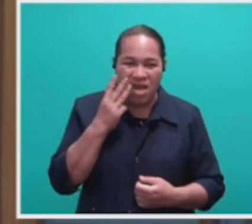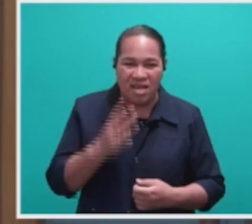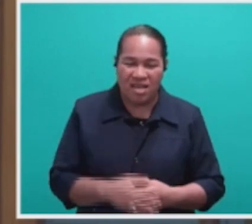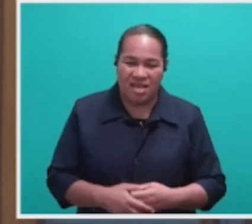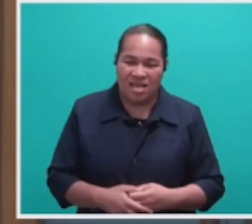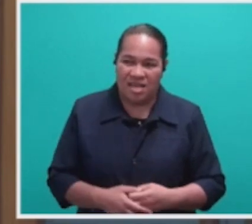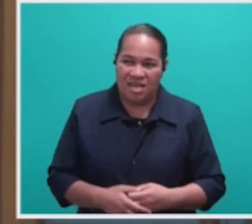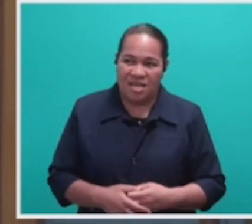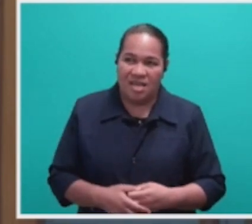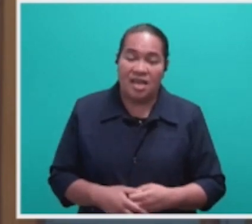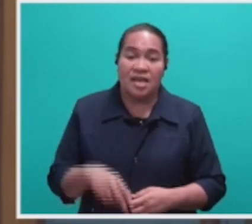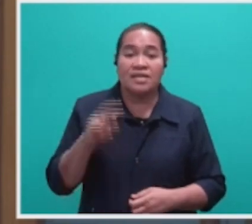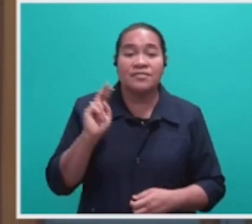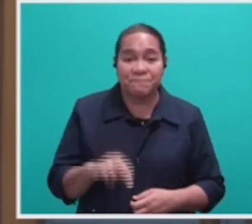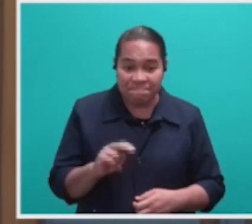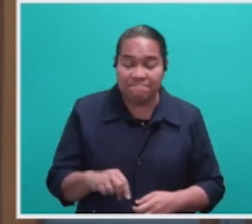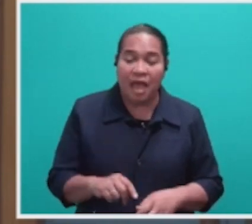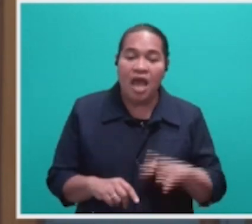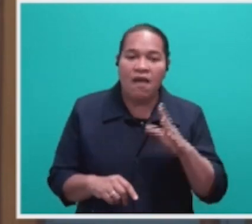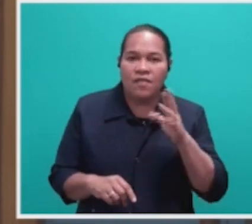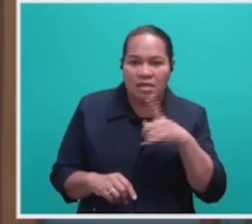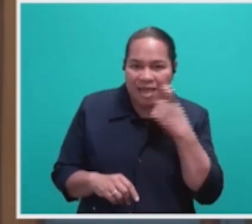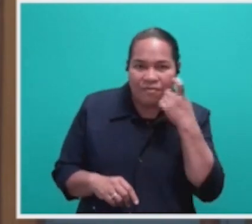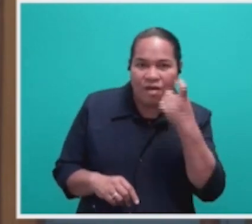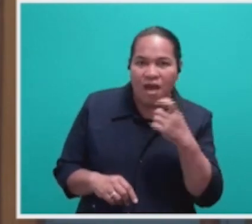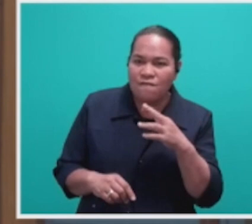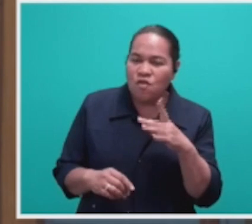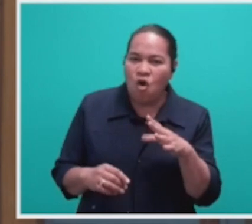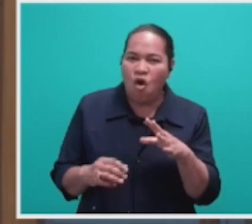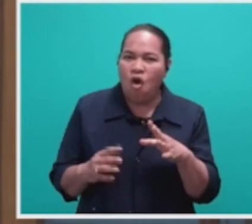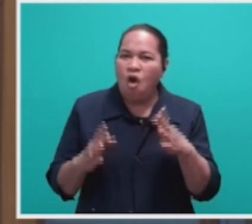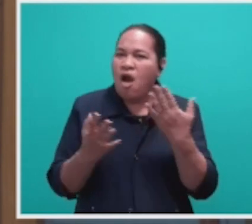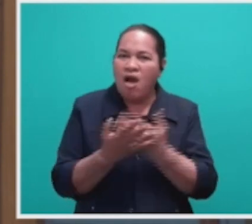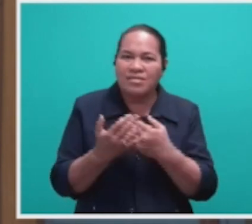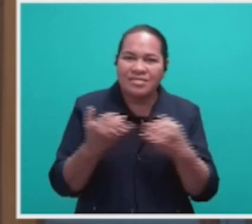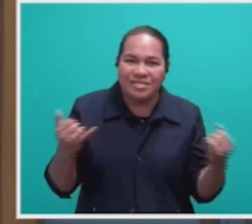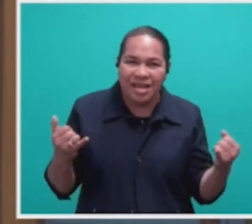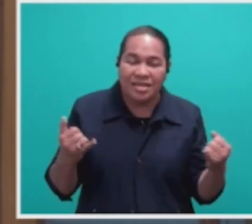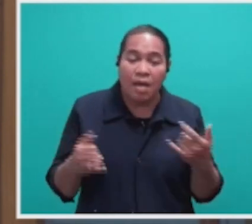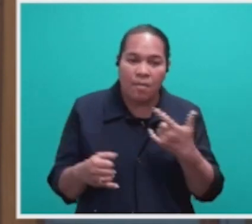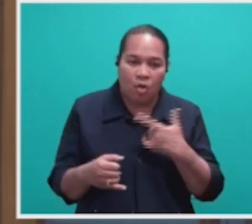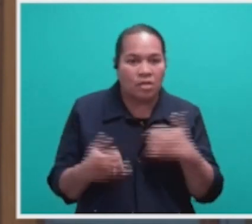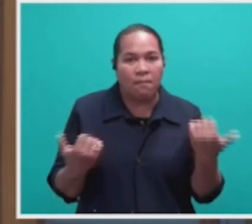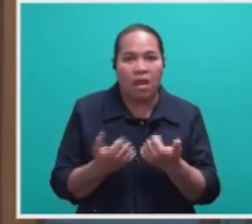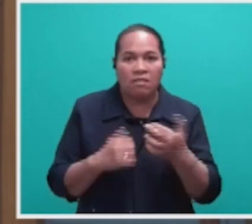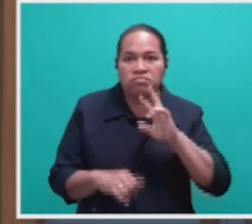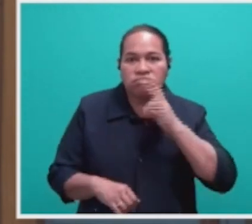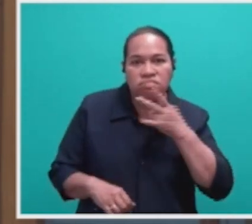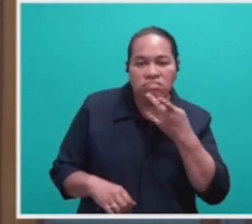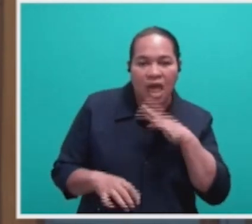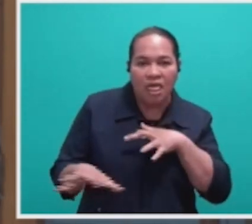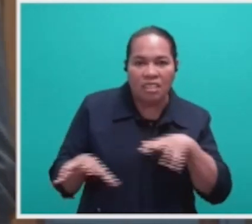the use of various social media sites, as there have been high reports of fraudulent activities originating from social